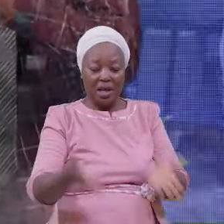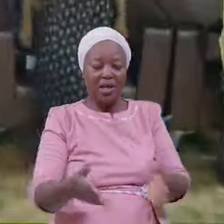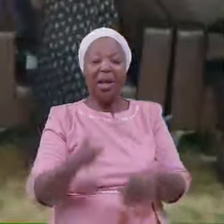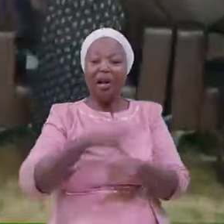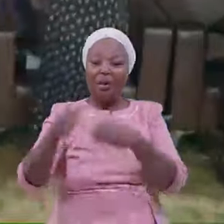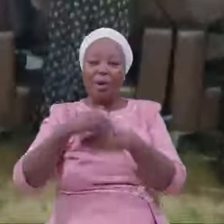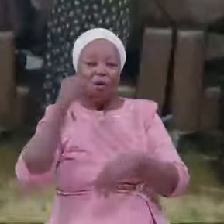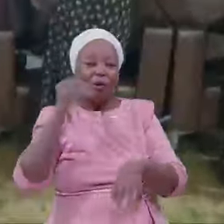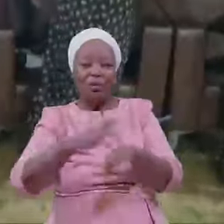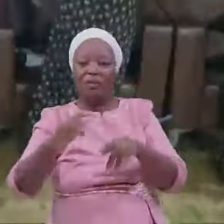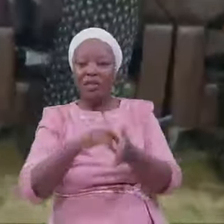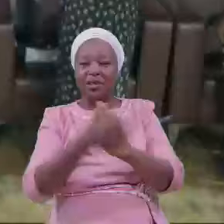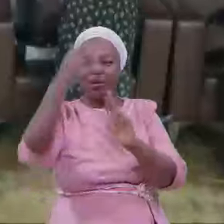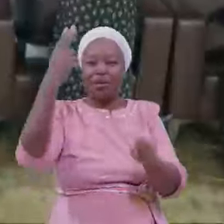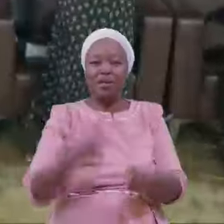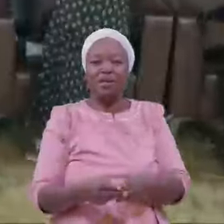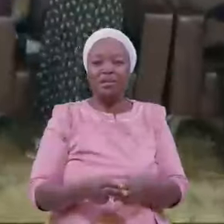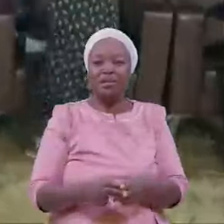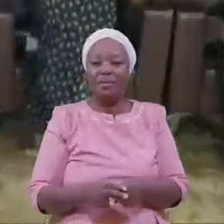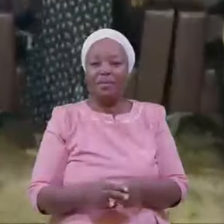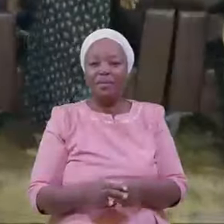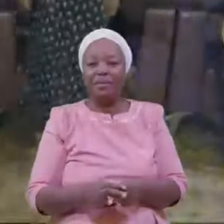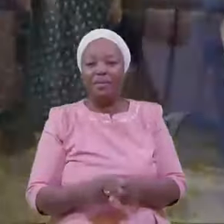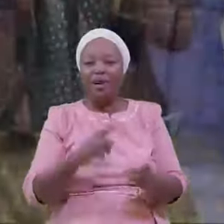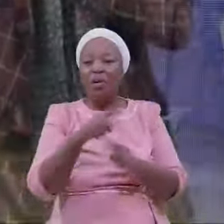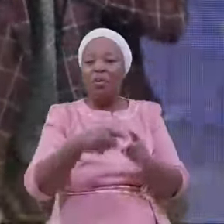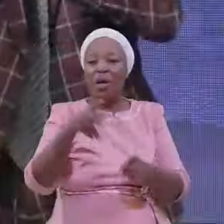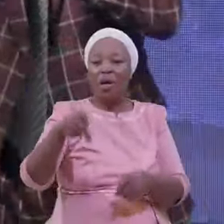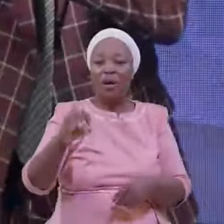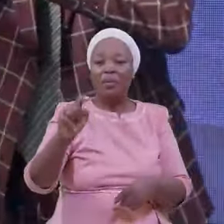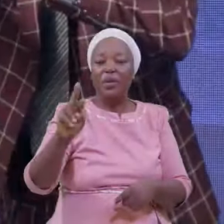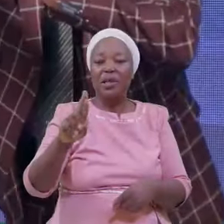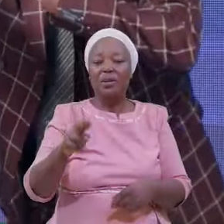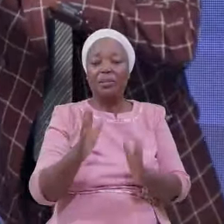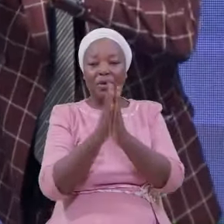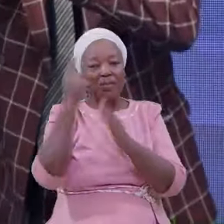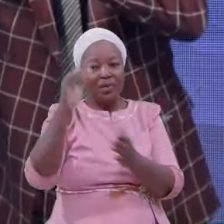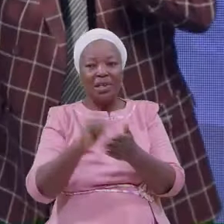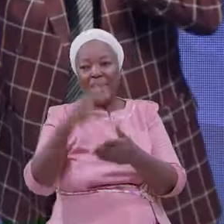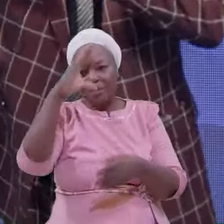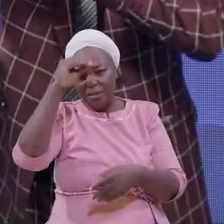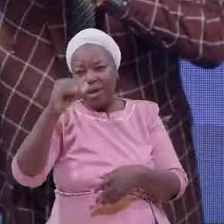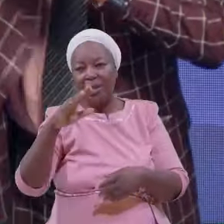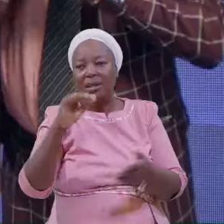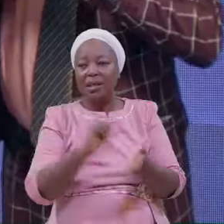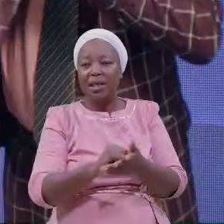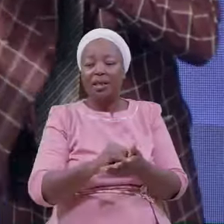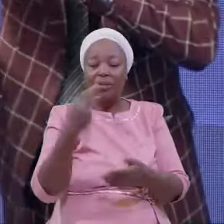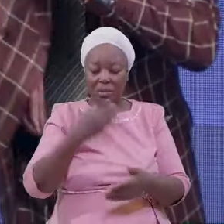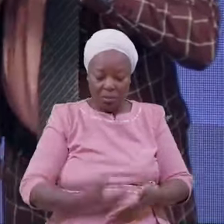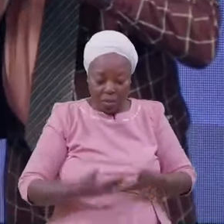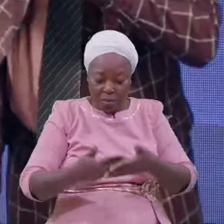Amen. When Peter prayed for that man, born lame, he lifted him